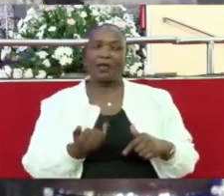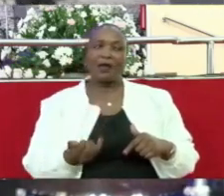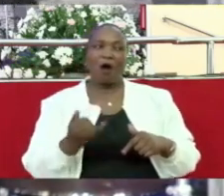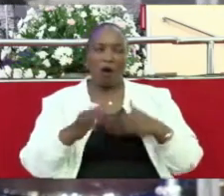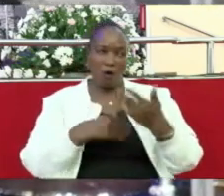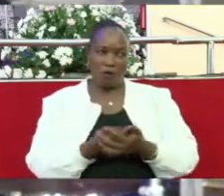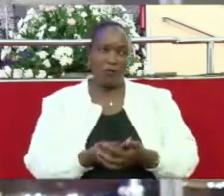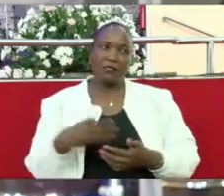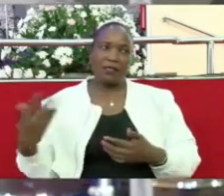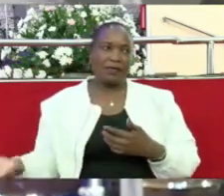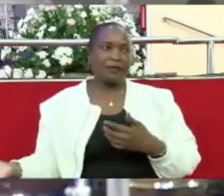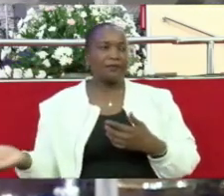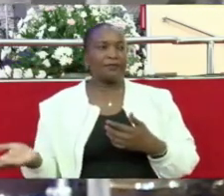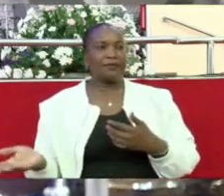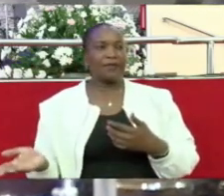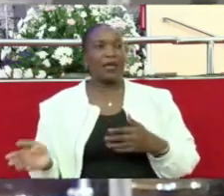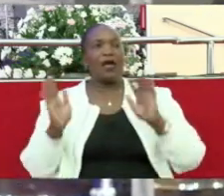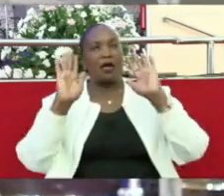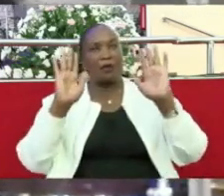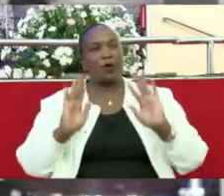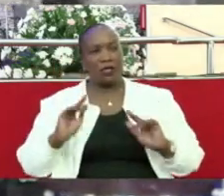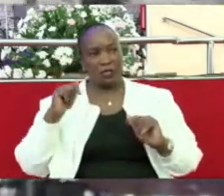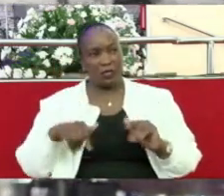what is important for us this morning,